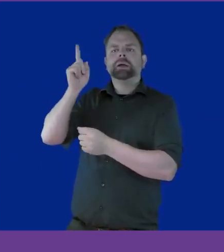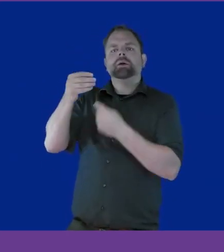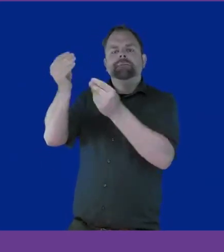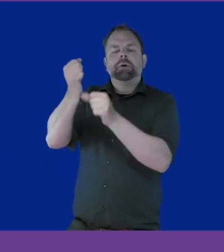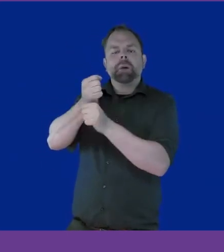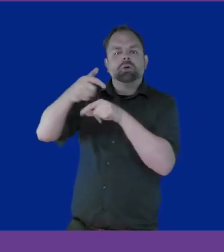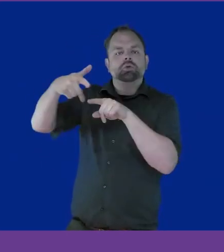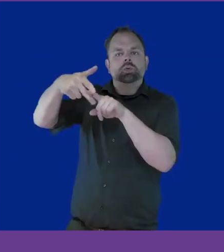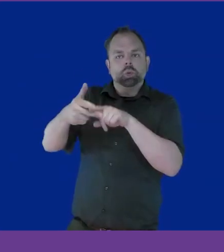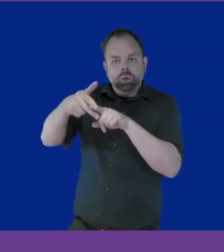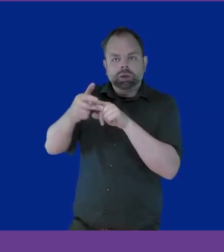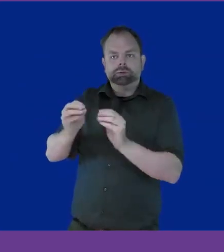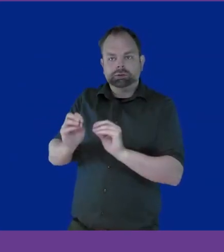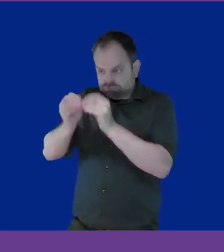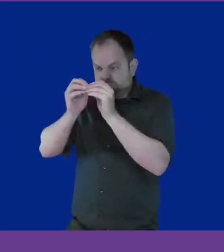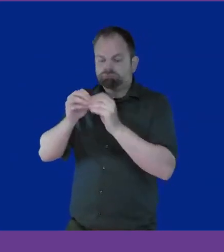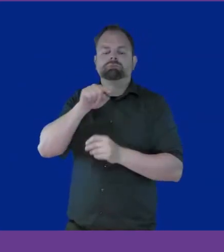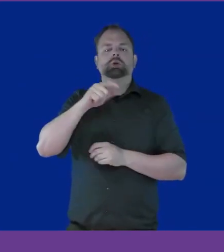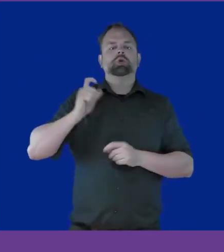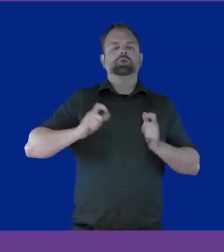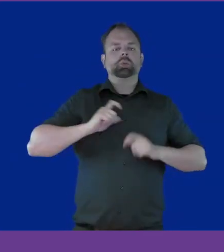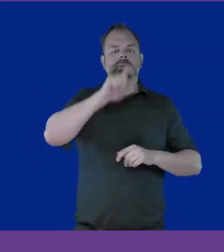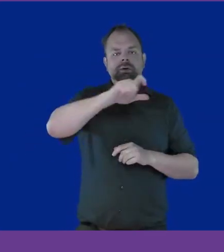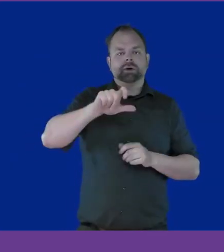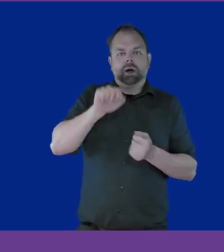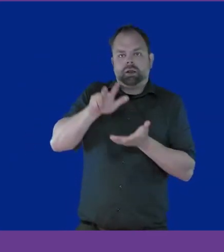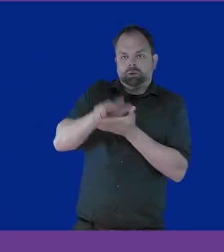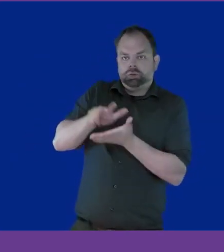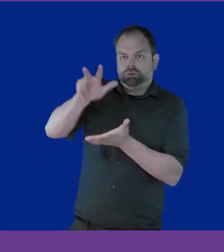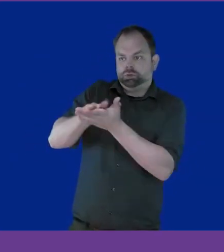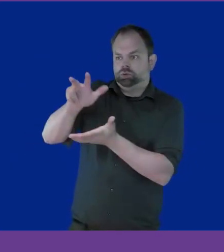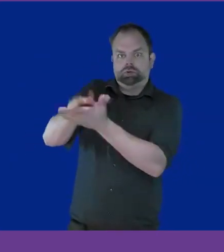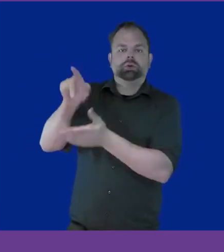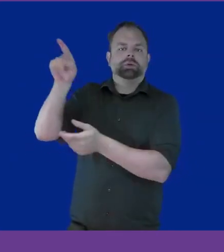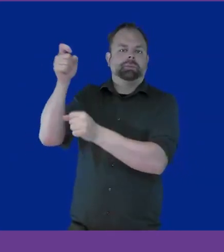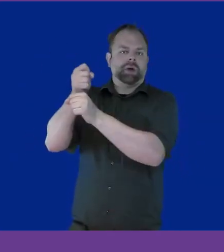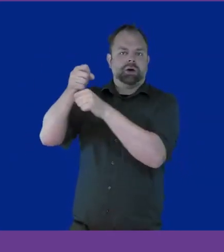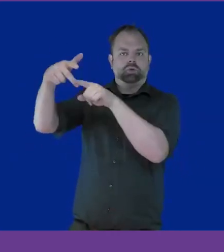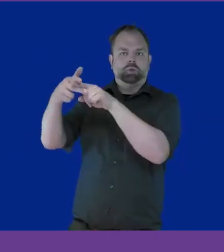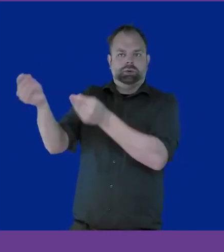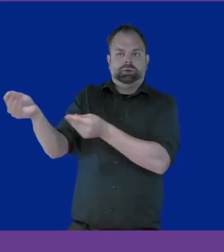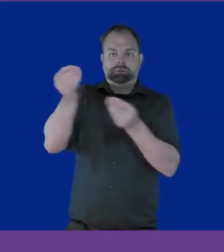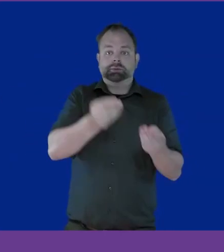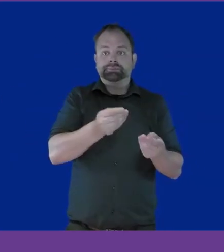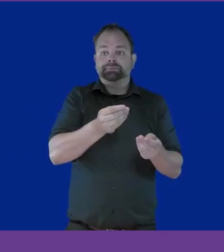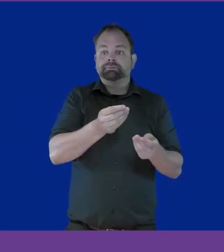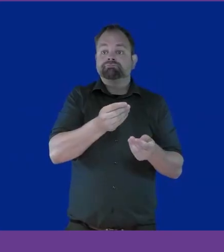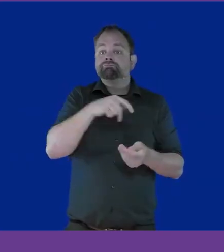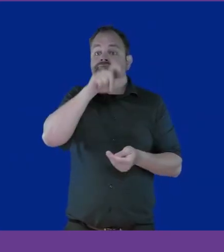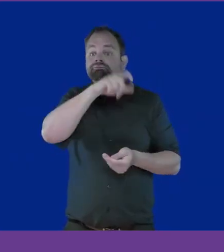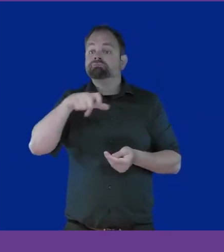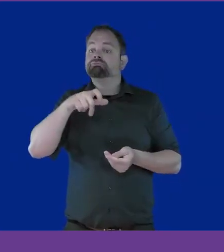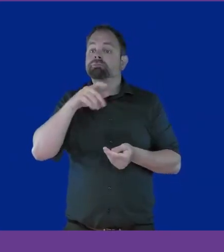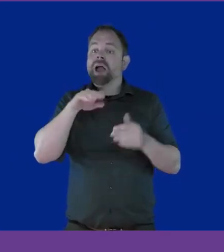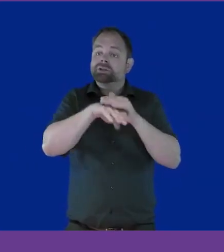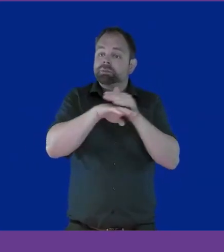Digital Identity Wallet that it will be implemented already as of next year under the new